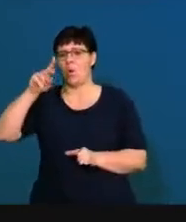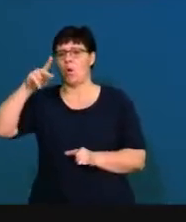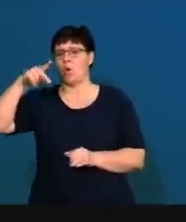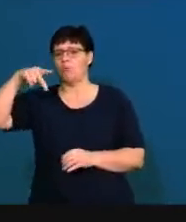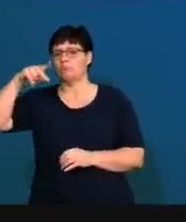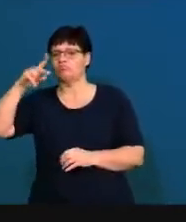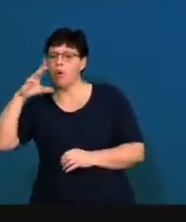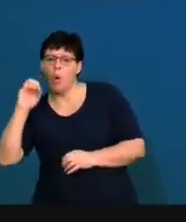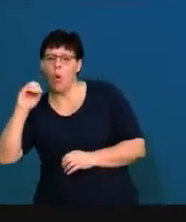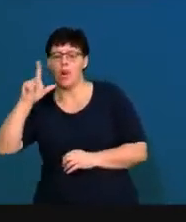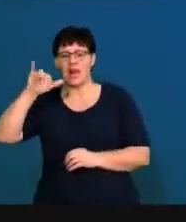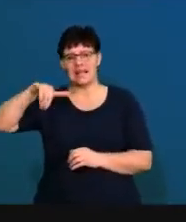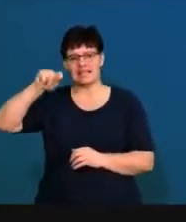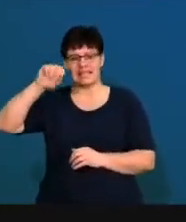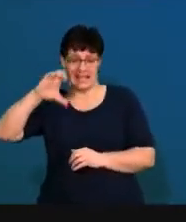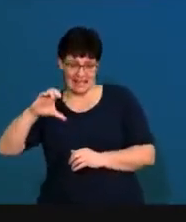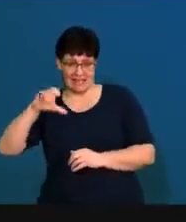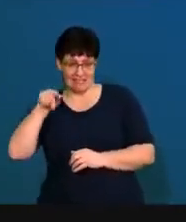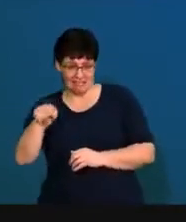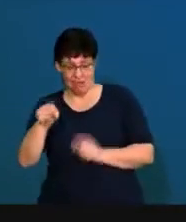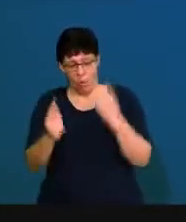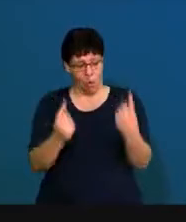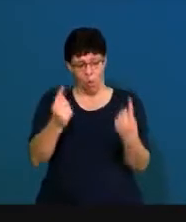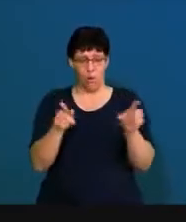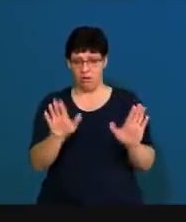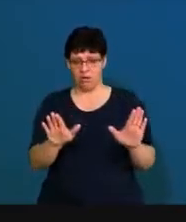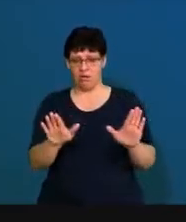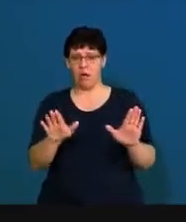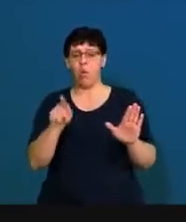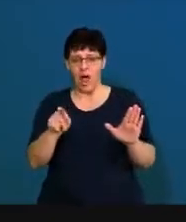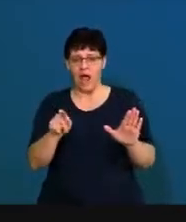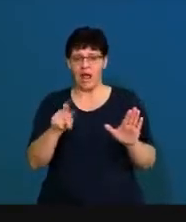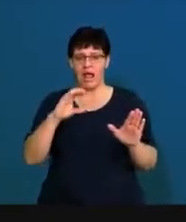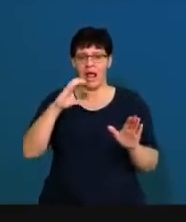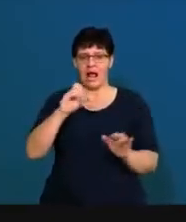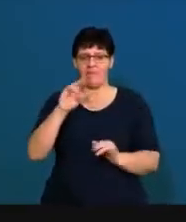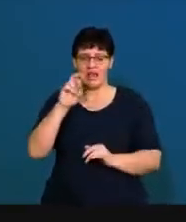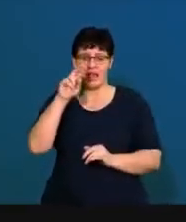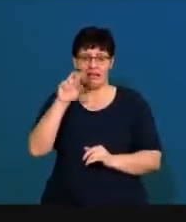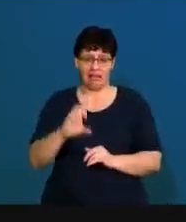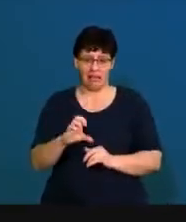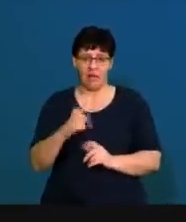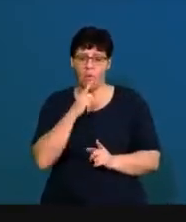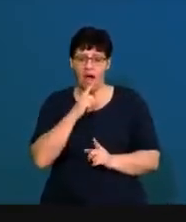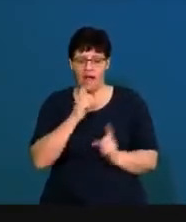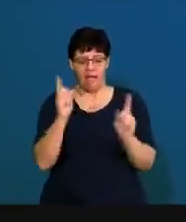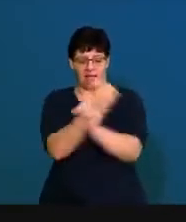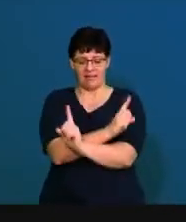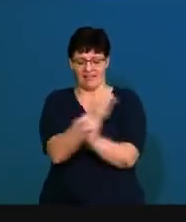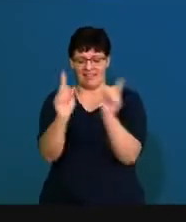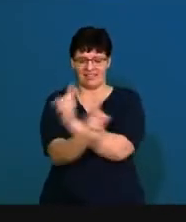guys, remember that sometimes we would refer to the voltaic cell as the galvanic cell because the 2 terms can be